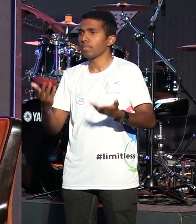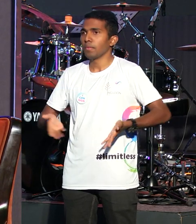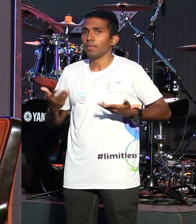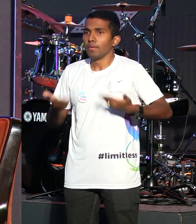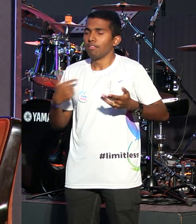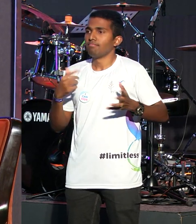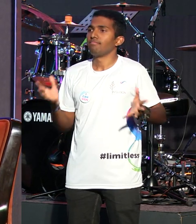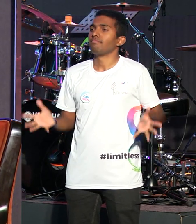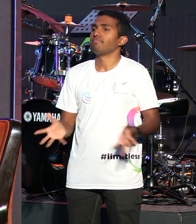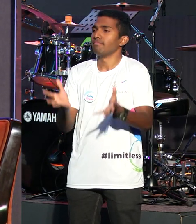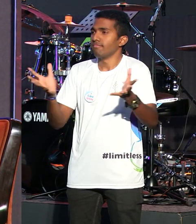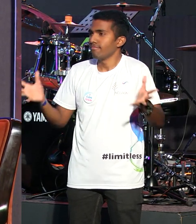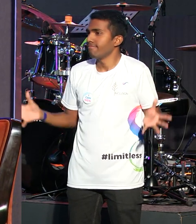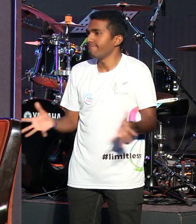idea